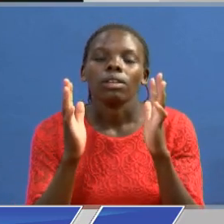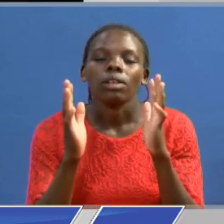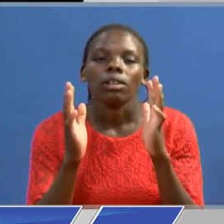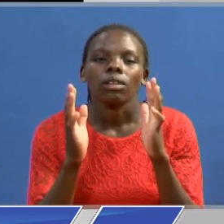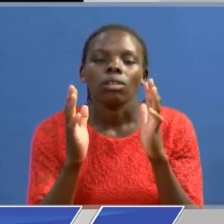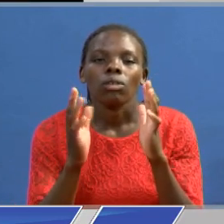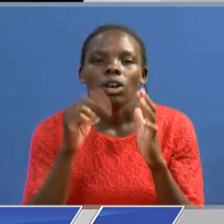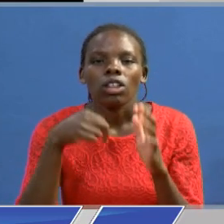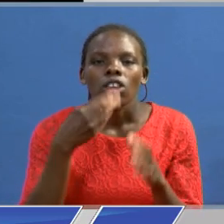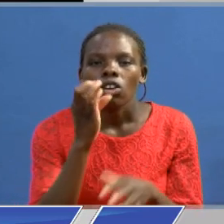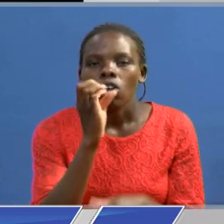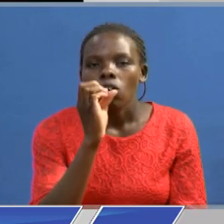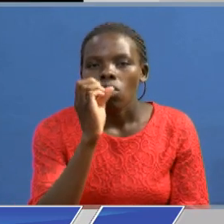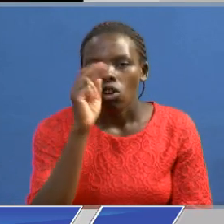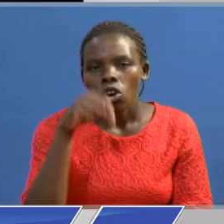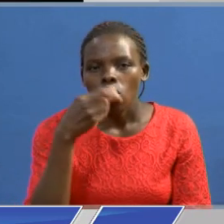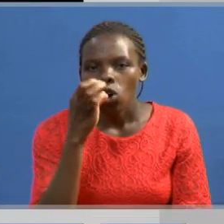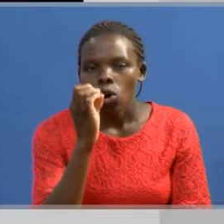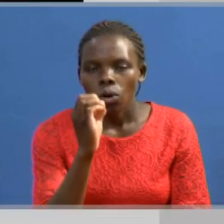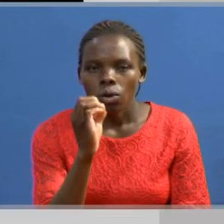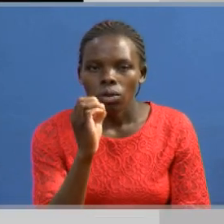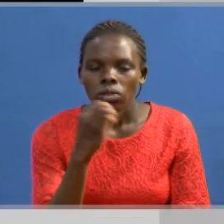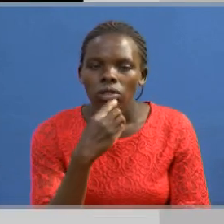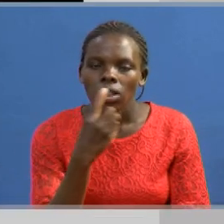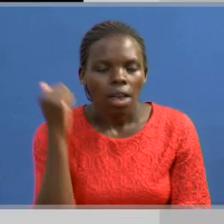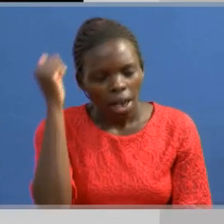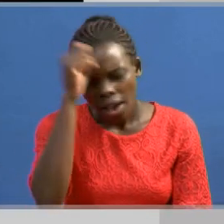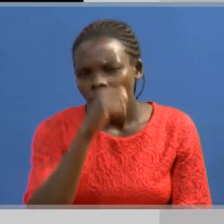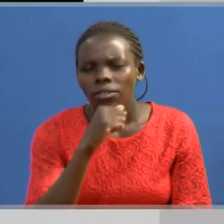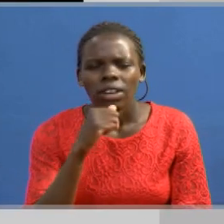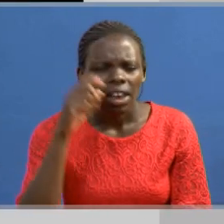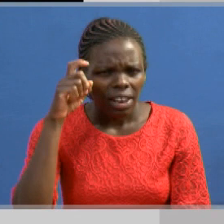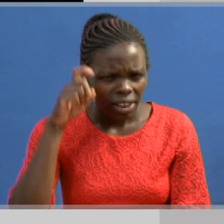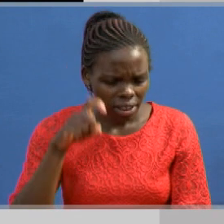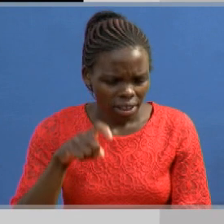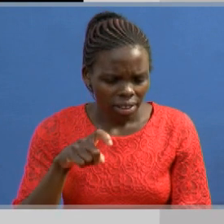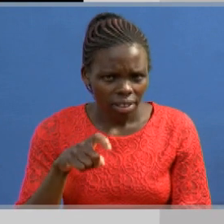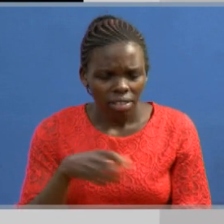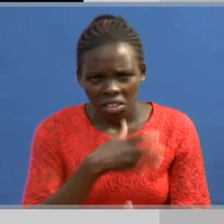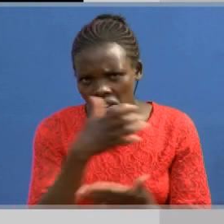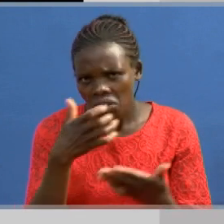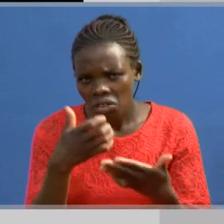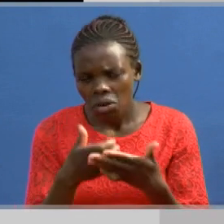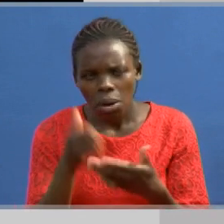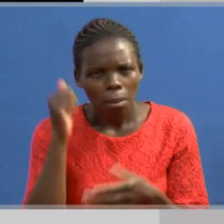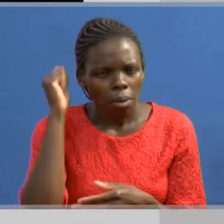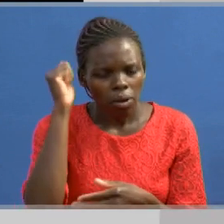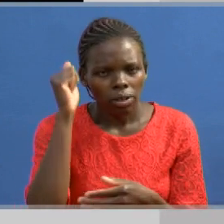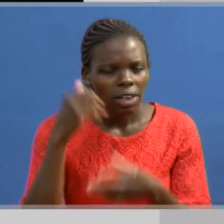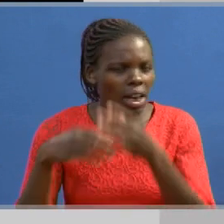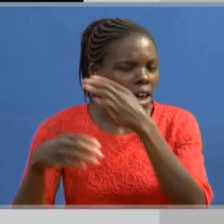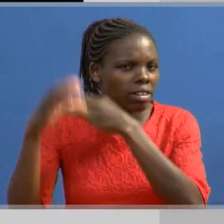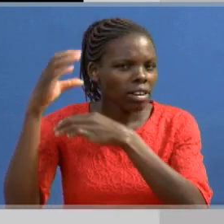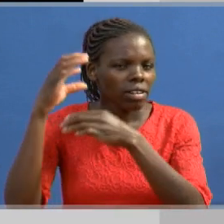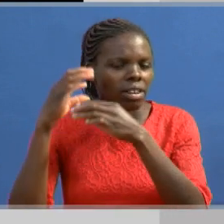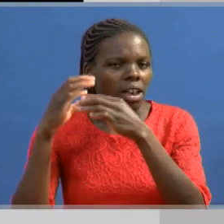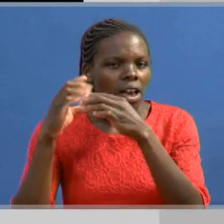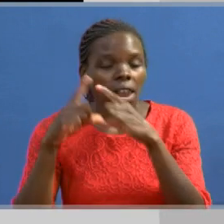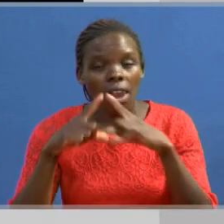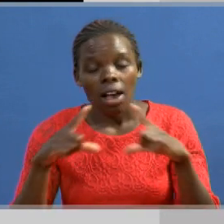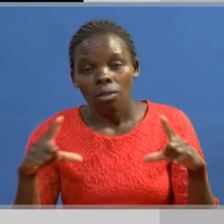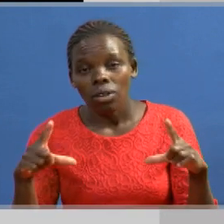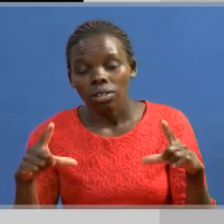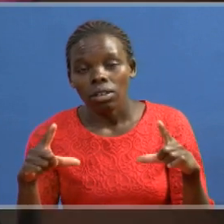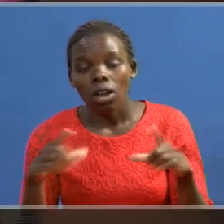Gogi Wabiongo to Africa says that, and I quote, Africa needs back its economy, politics, culture, languages, and all